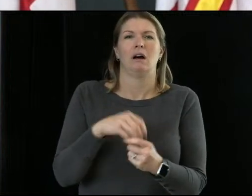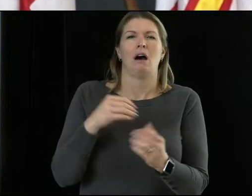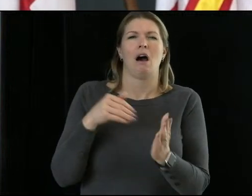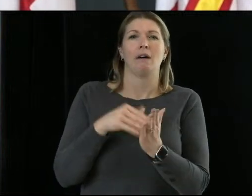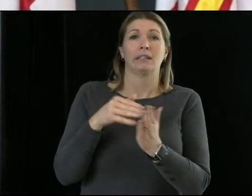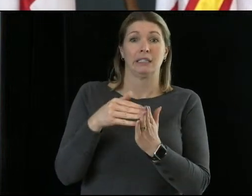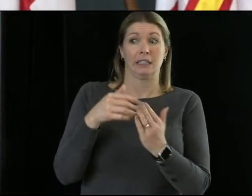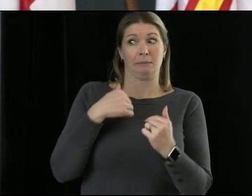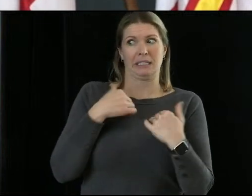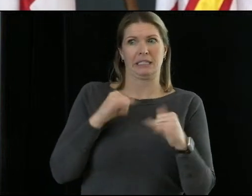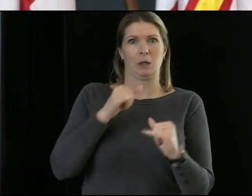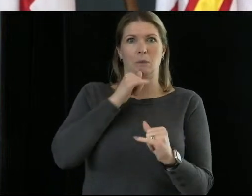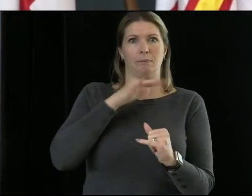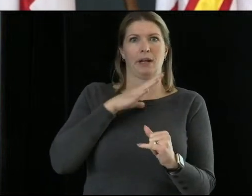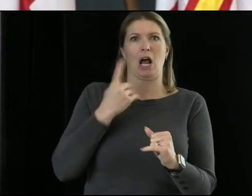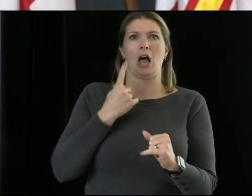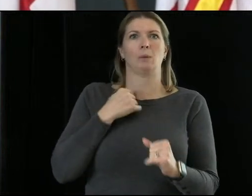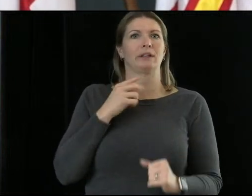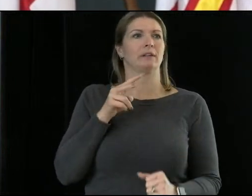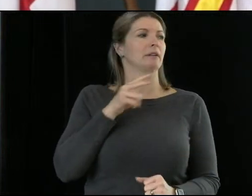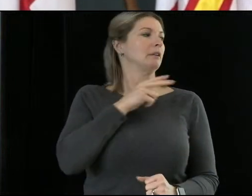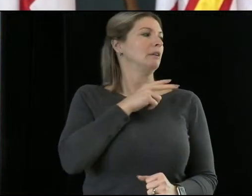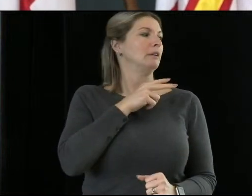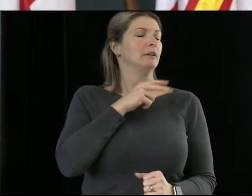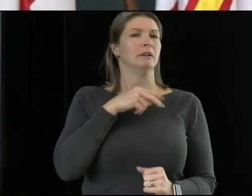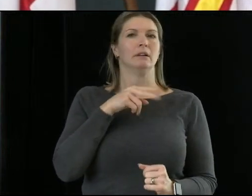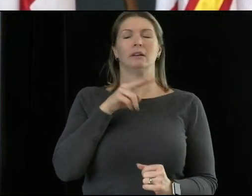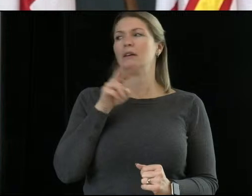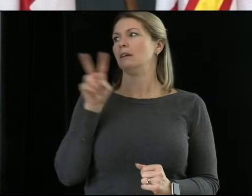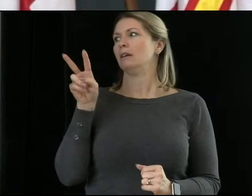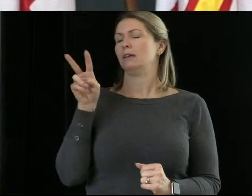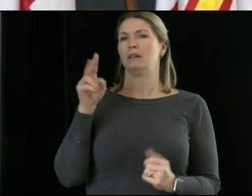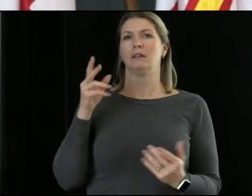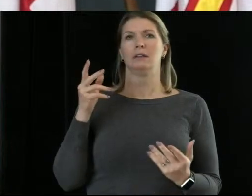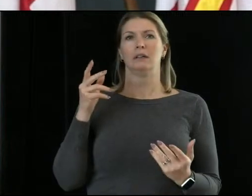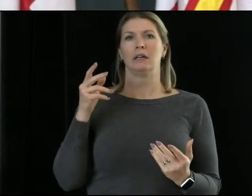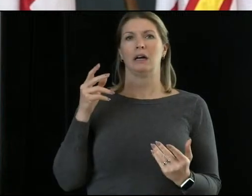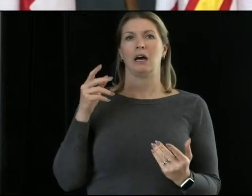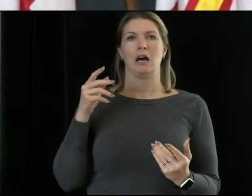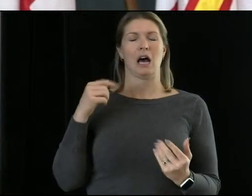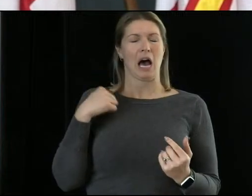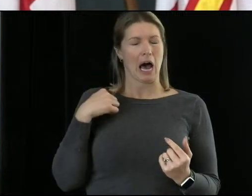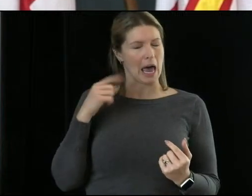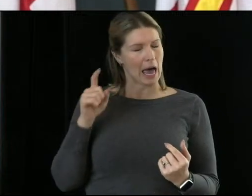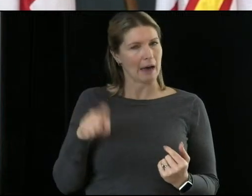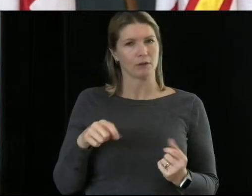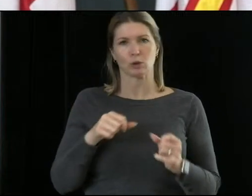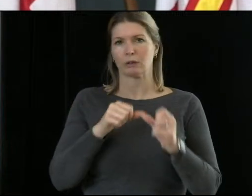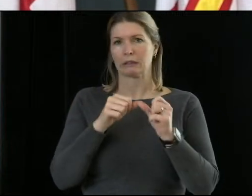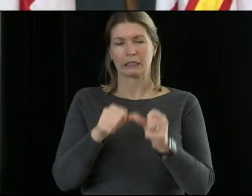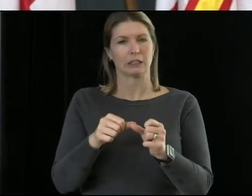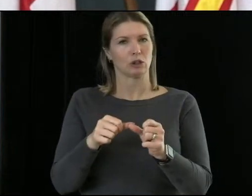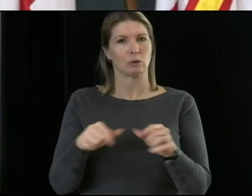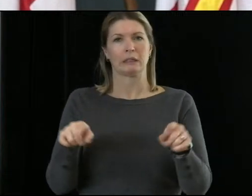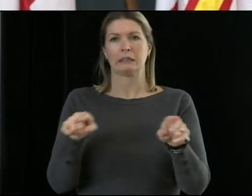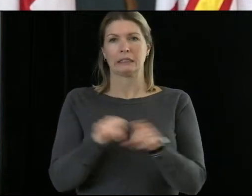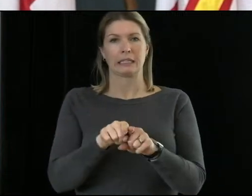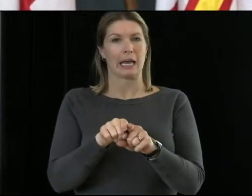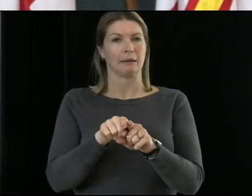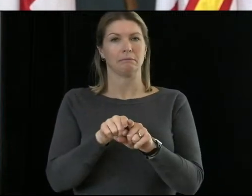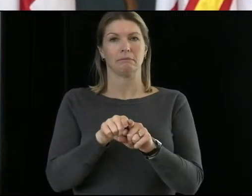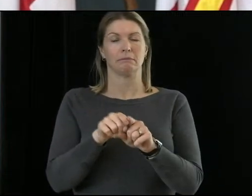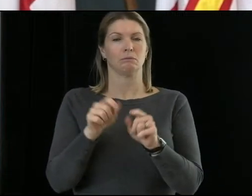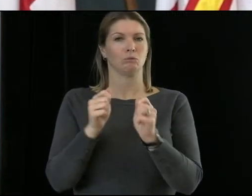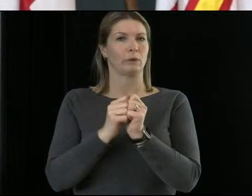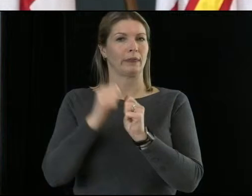shoulder. I never imagined I'd have to maintain the same vigilance, appearing as a man. A